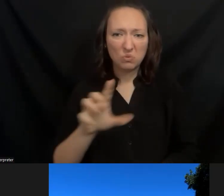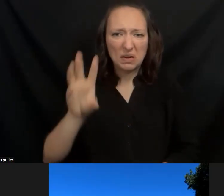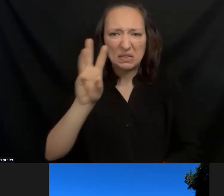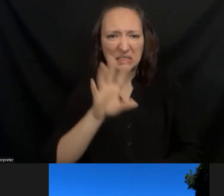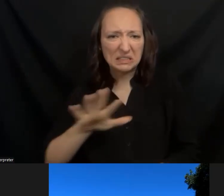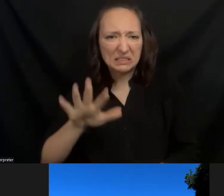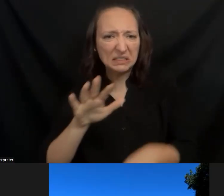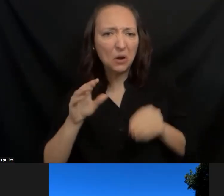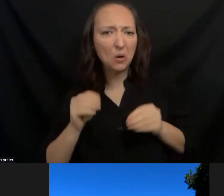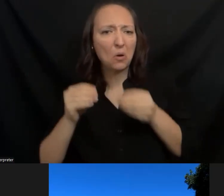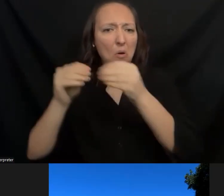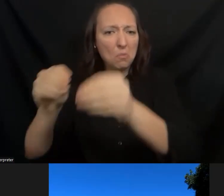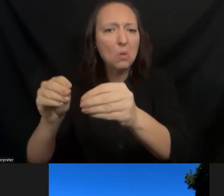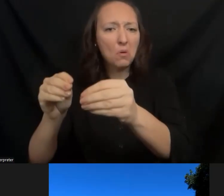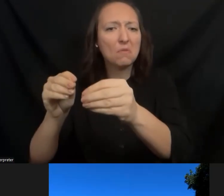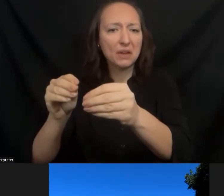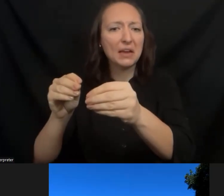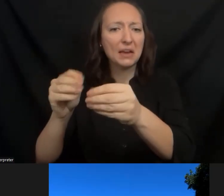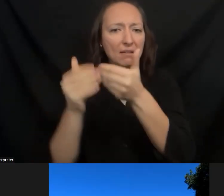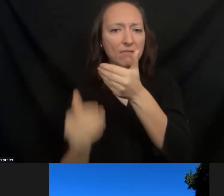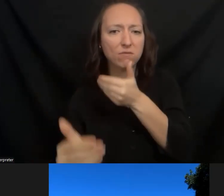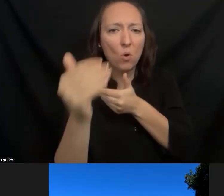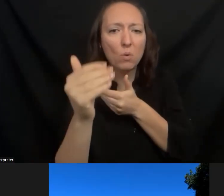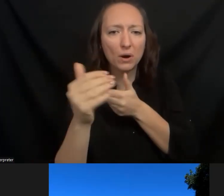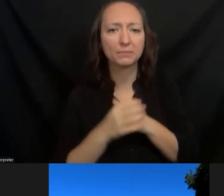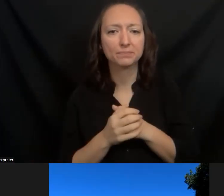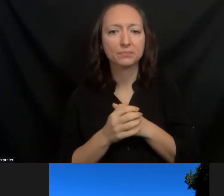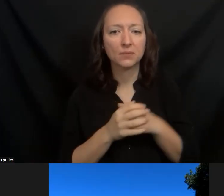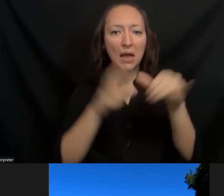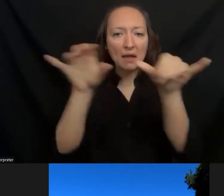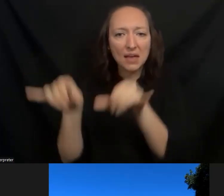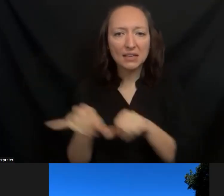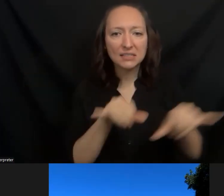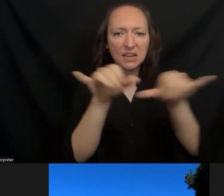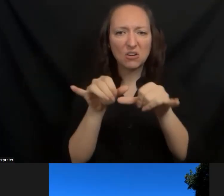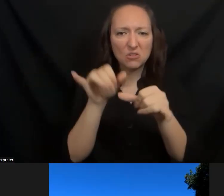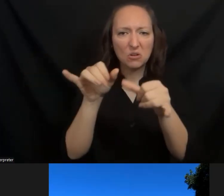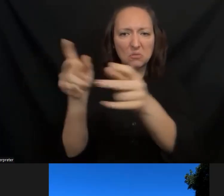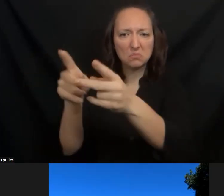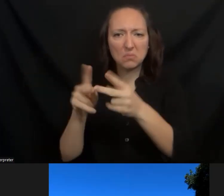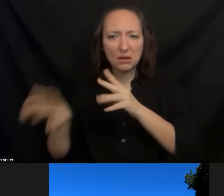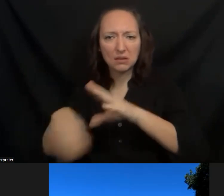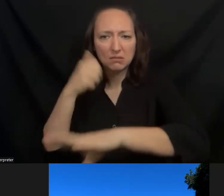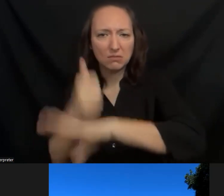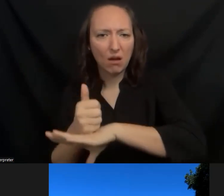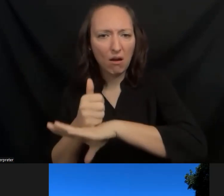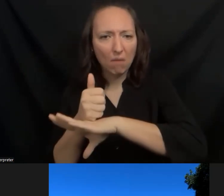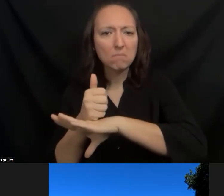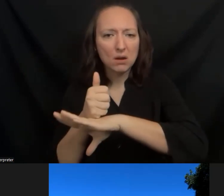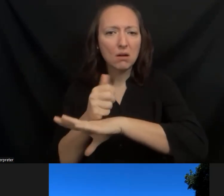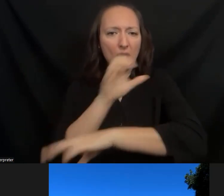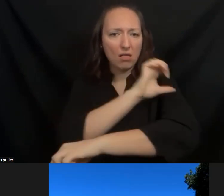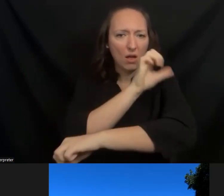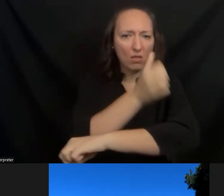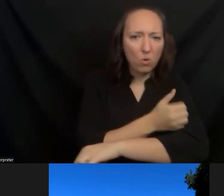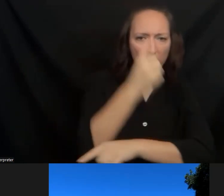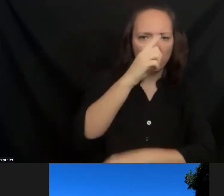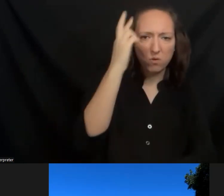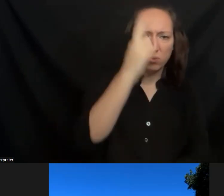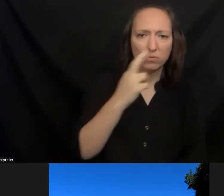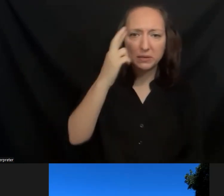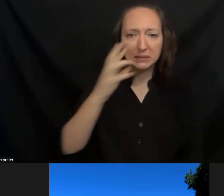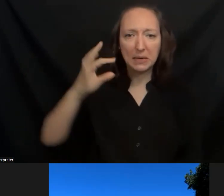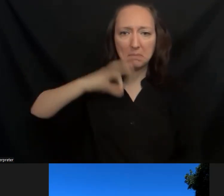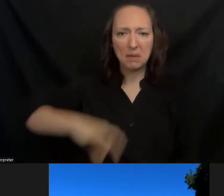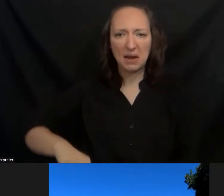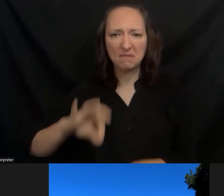how their dollars obviously spent and allocated within our budgets. And as a reminder, our budgets are available on our website. Let